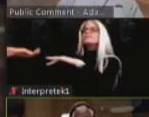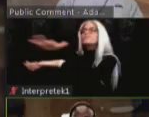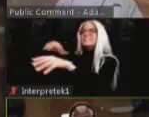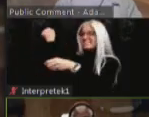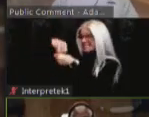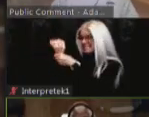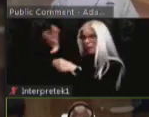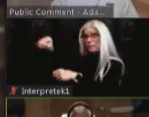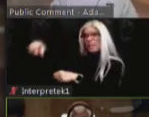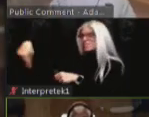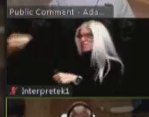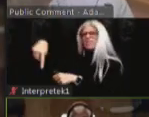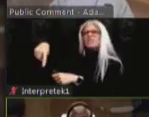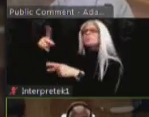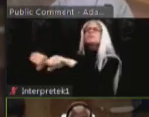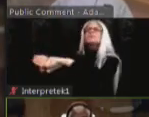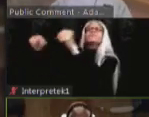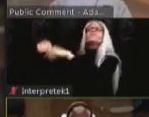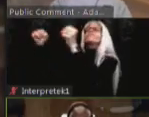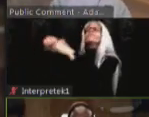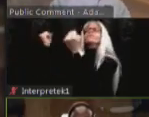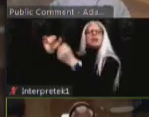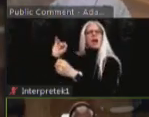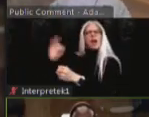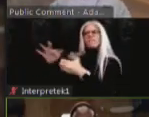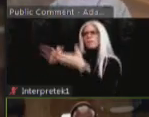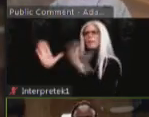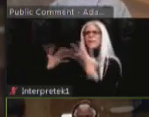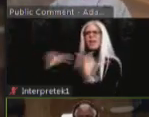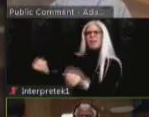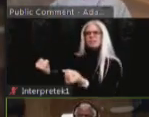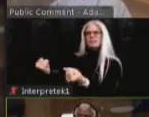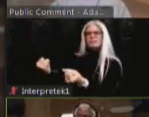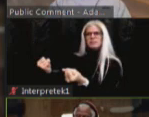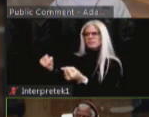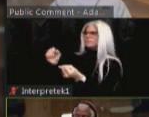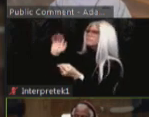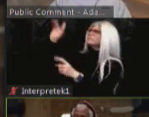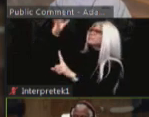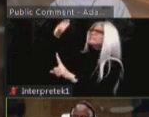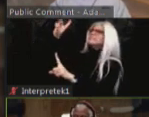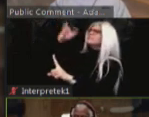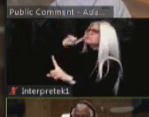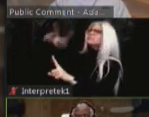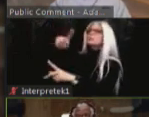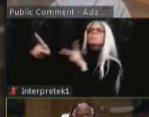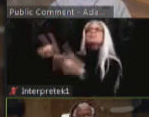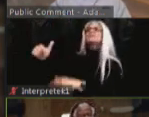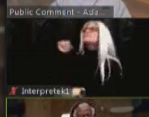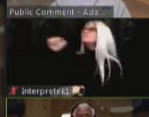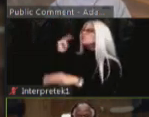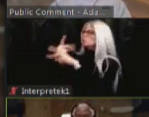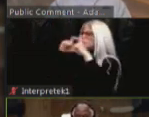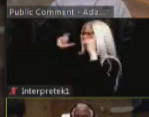violation of public health directives. With people unmasked on the bus, that bus should pull to